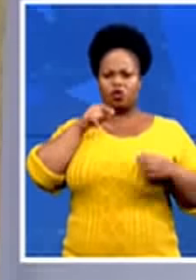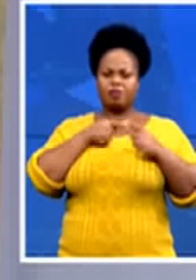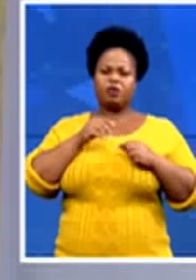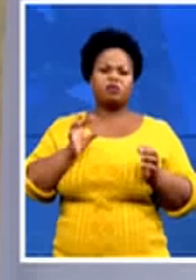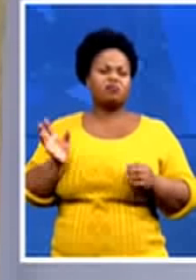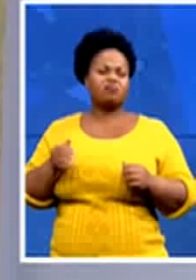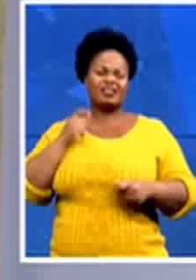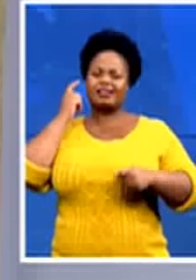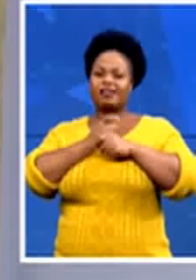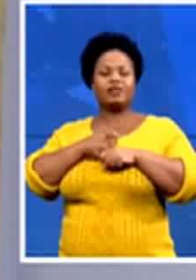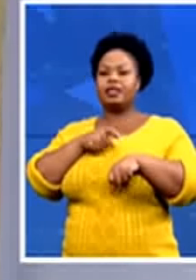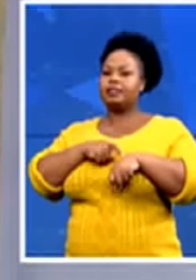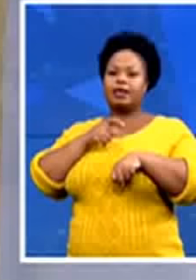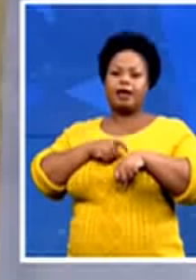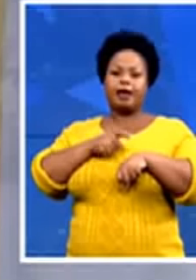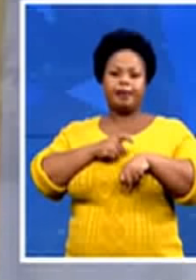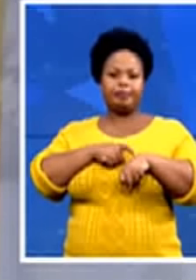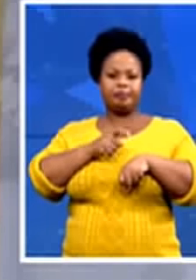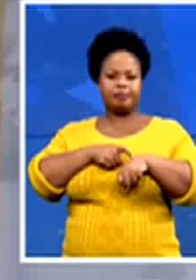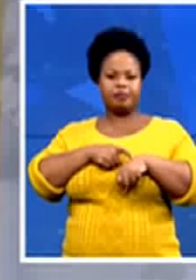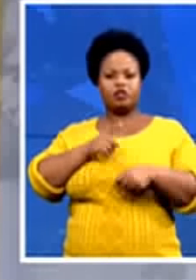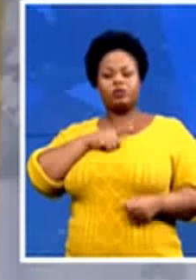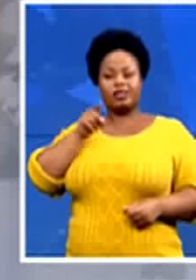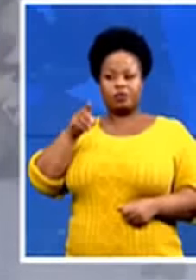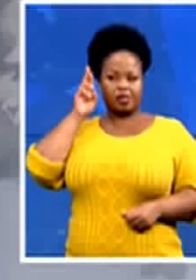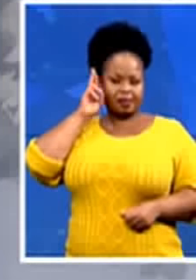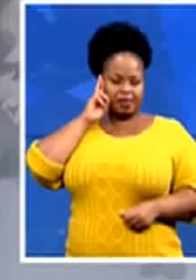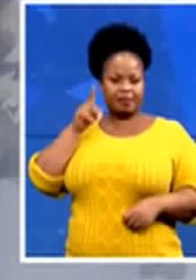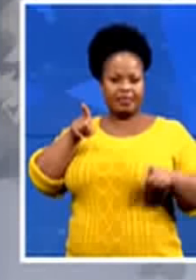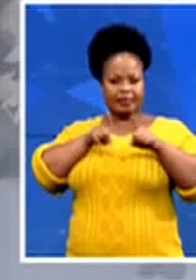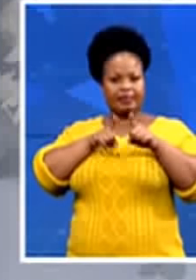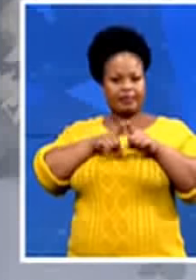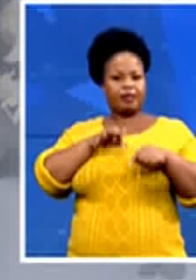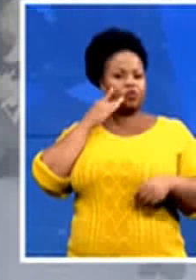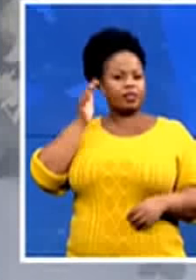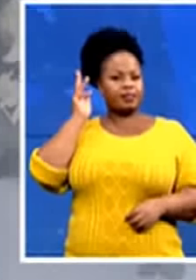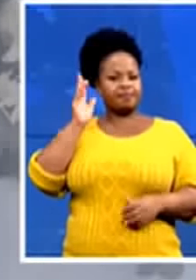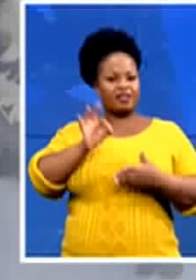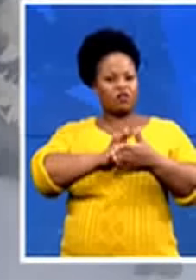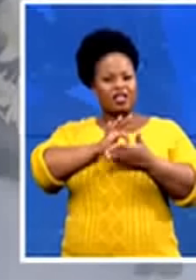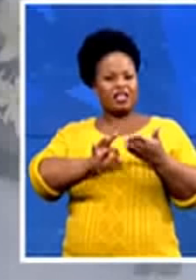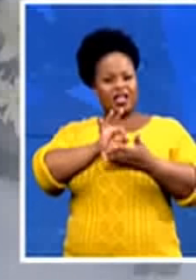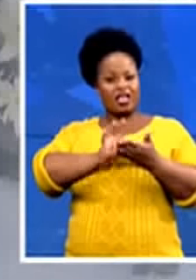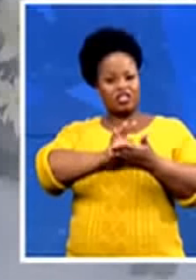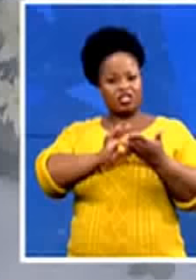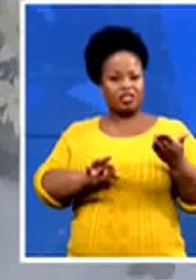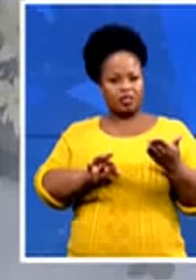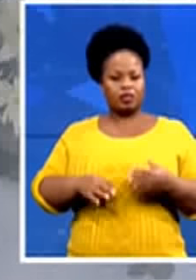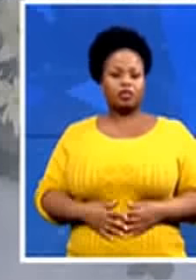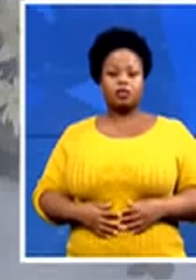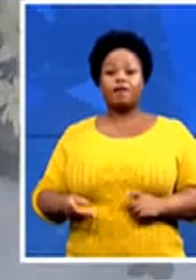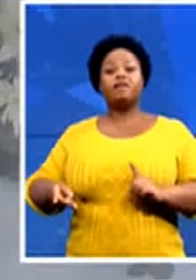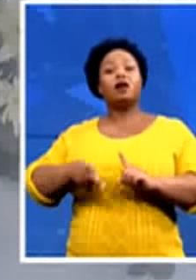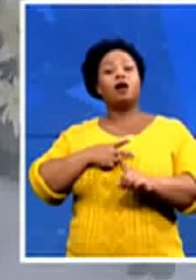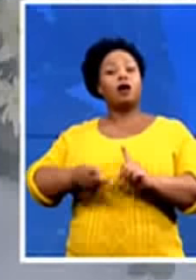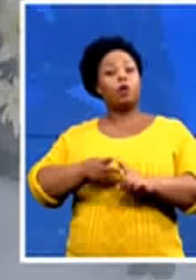time. You remember, even in those elections, the violence in the province of KwaZulu-Natal